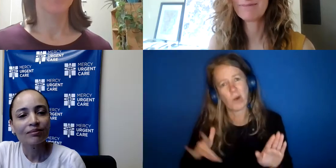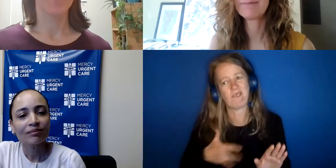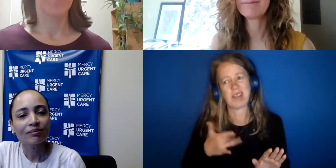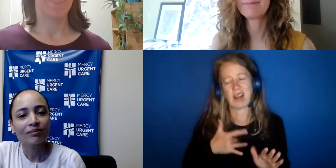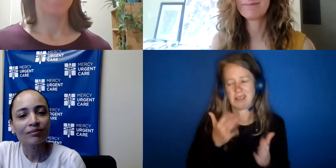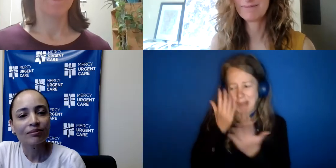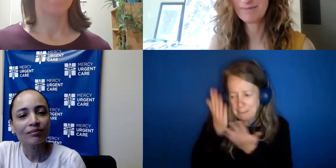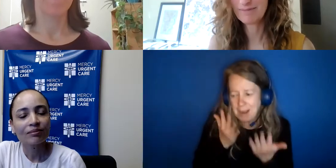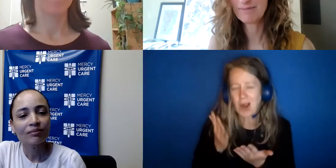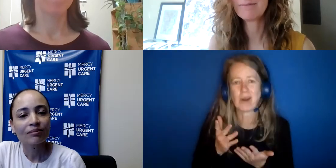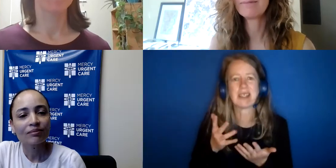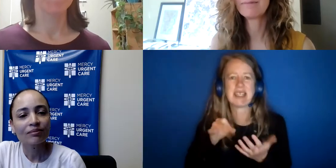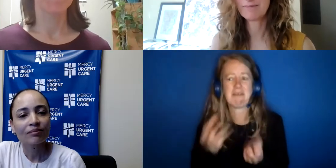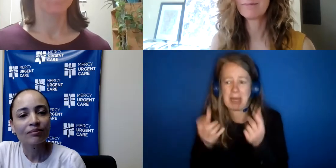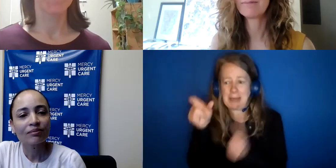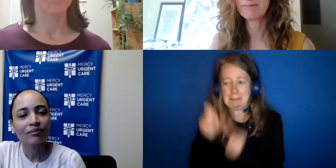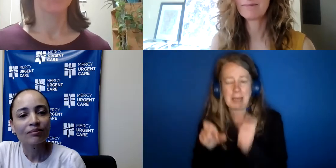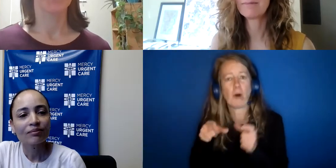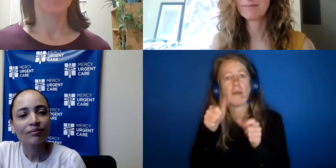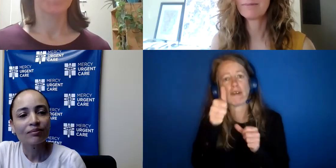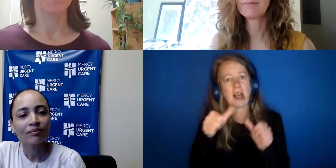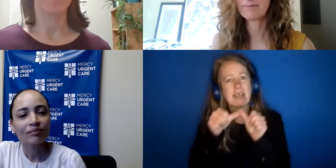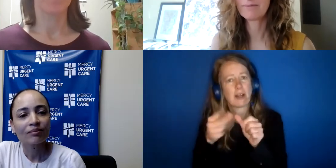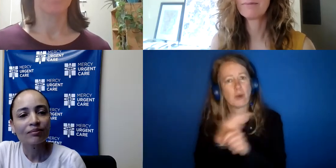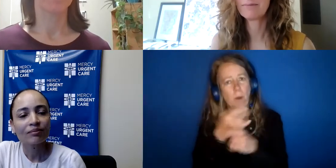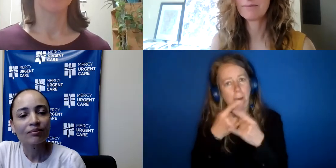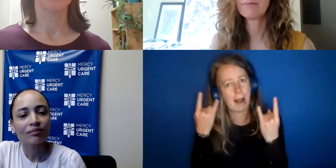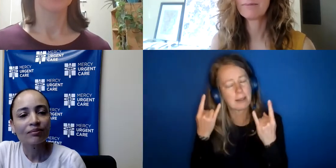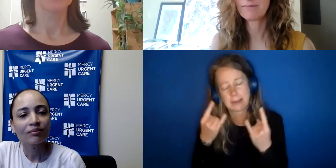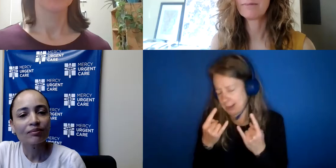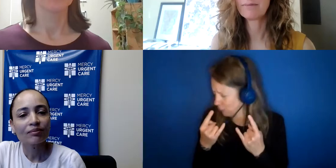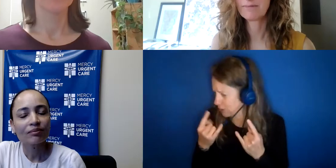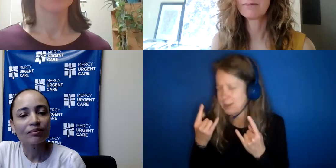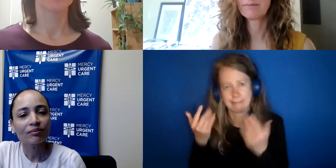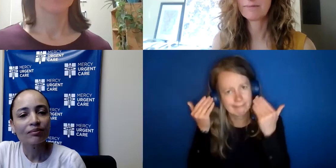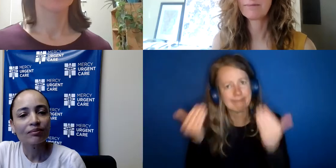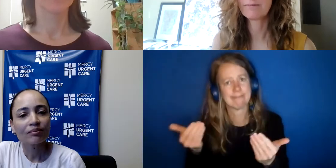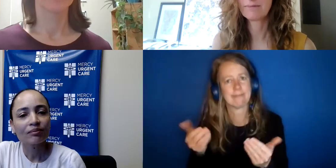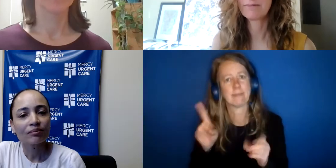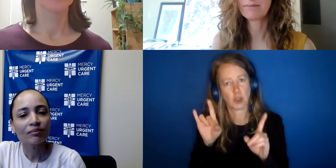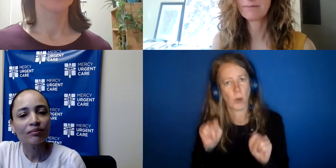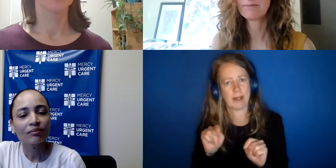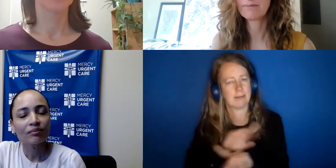in a crowded space, if you can't get vaccinated, especially, or if you have immune system issues.